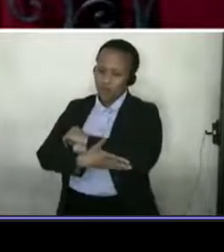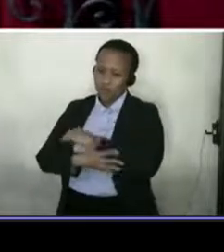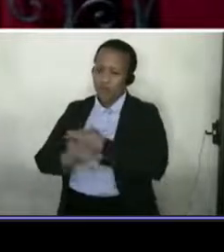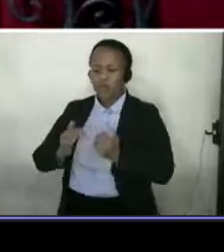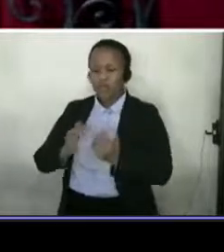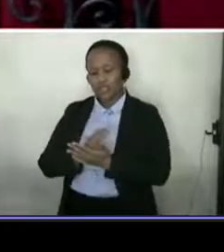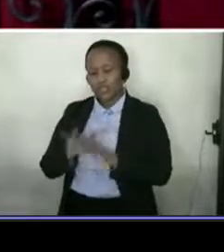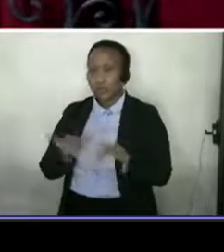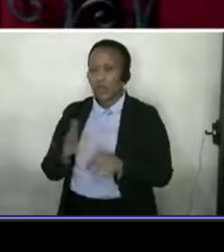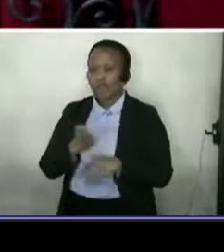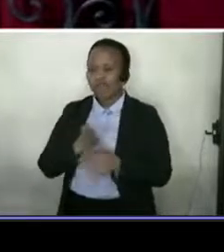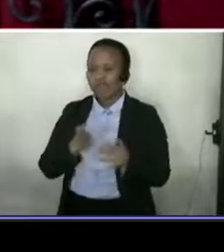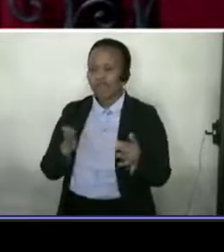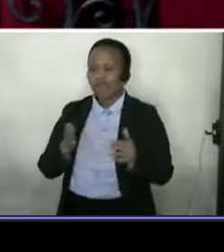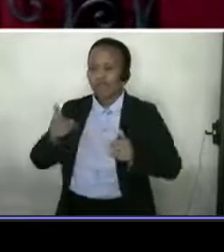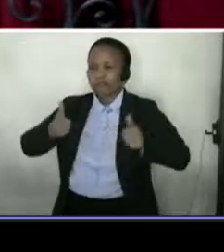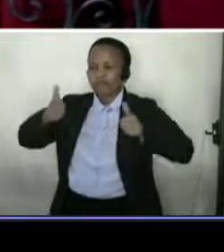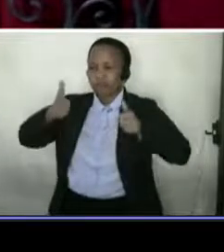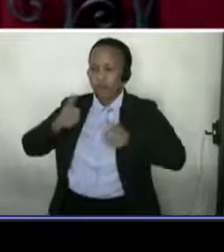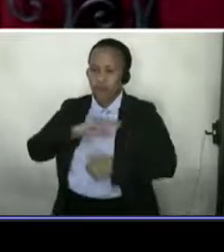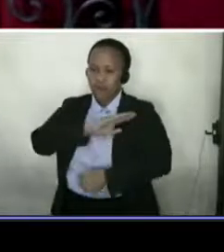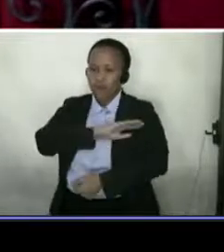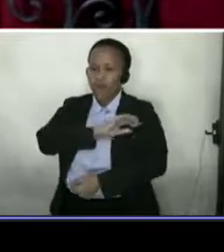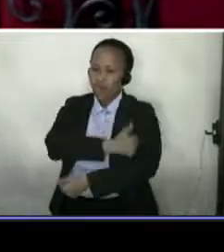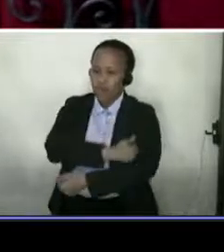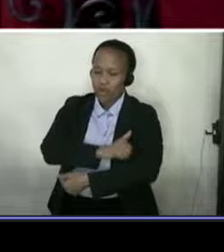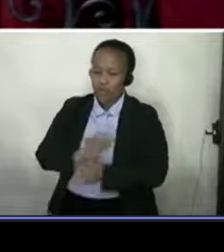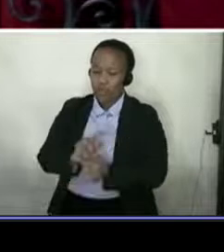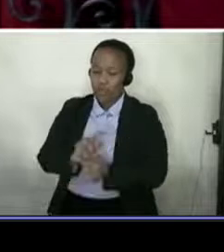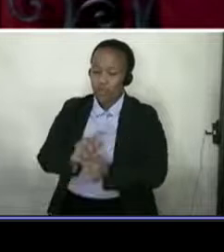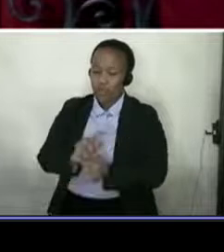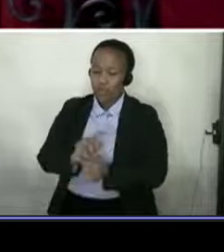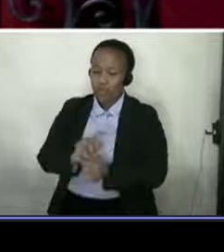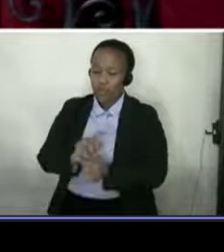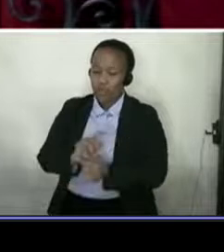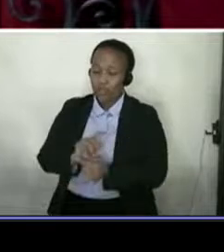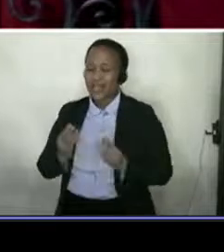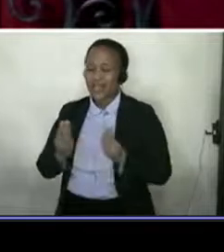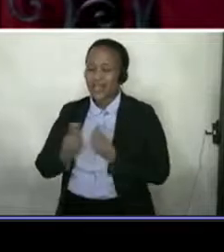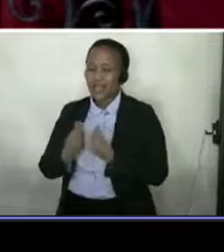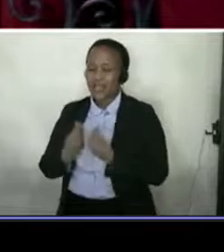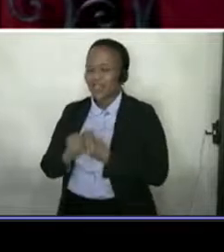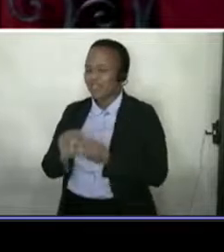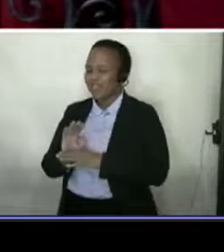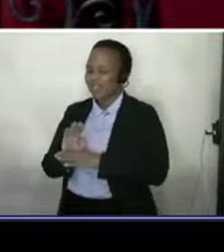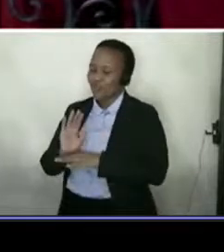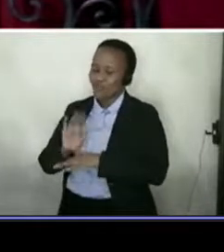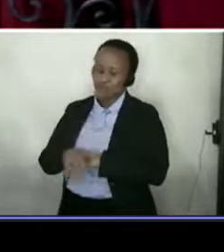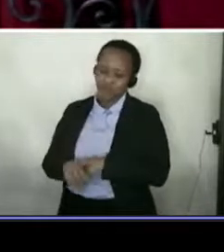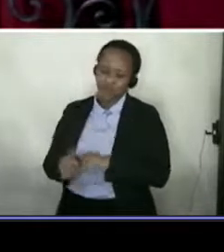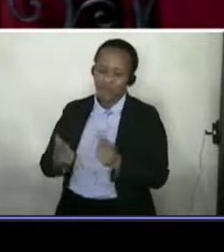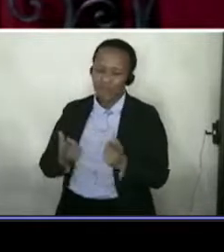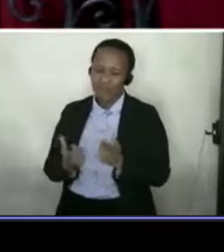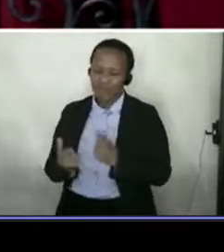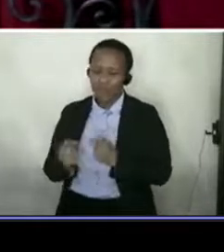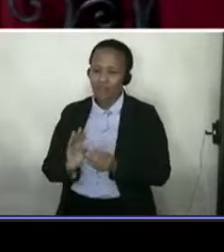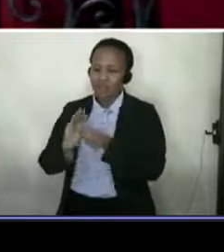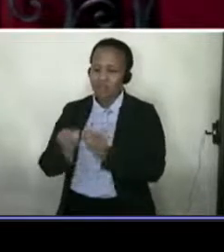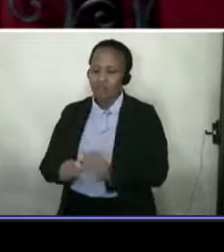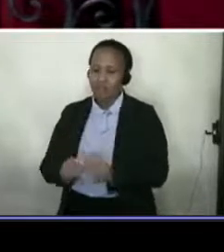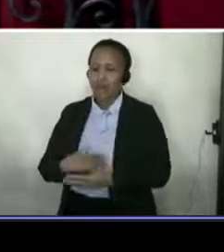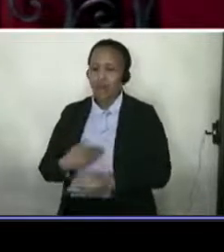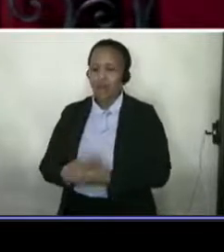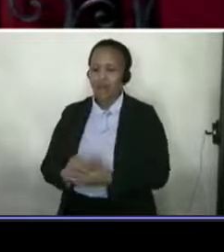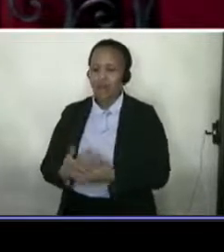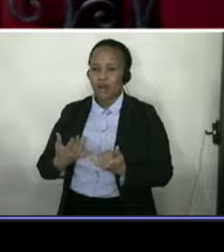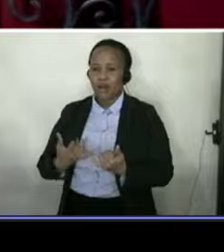of power and authority has to change so that these abnormalities can be corrected. The sanctions imposed by departments to wrongdoers